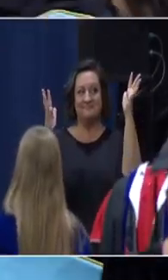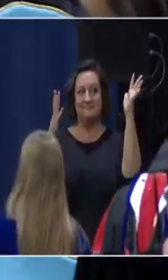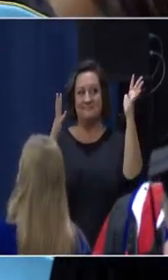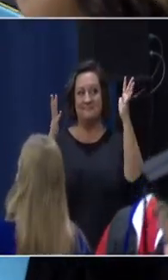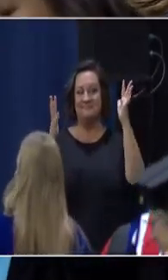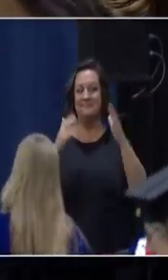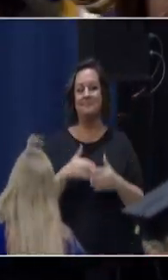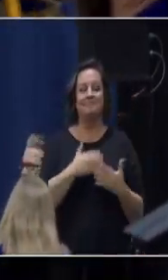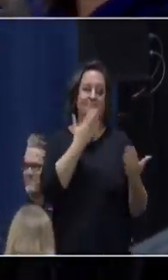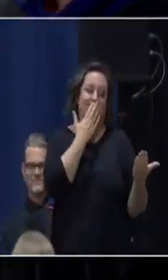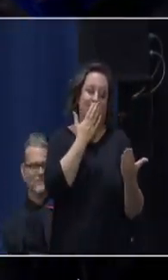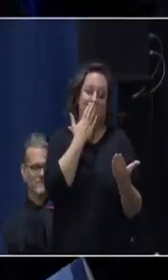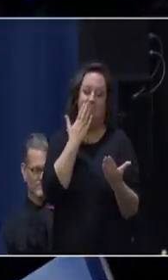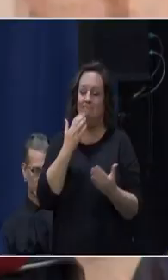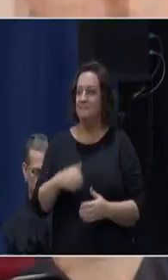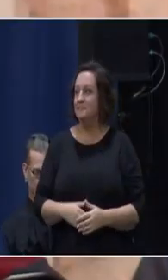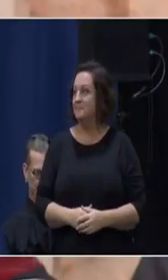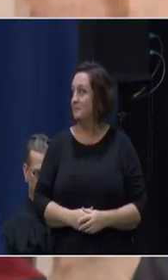Thank you.